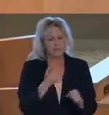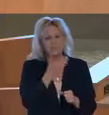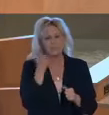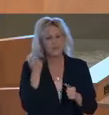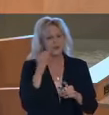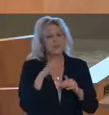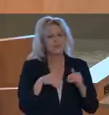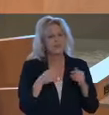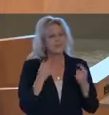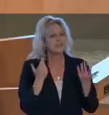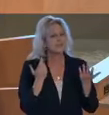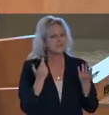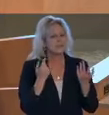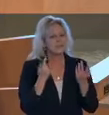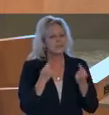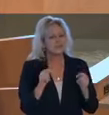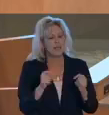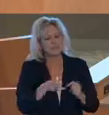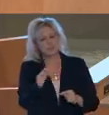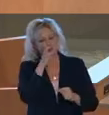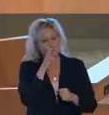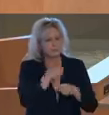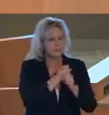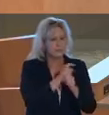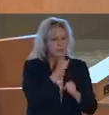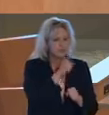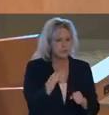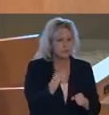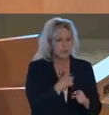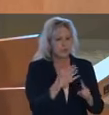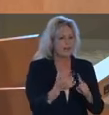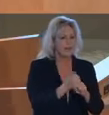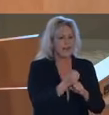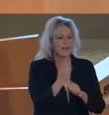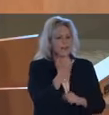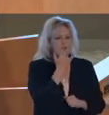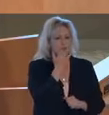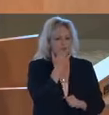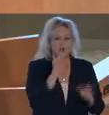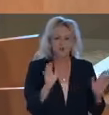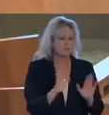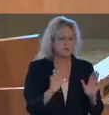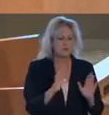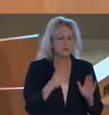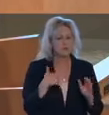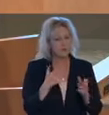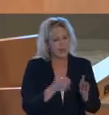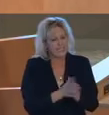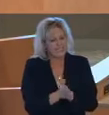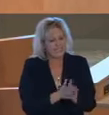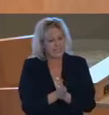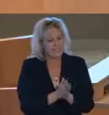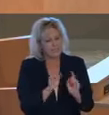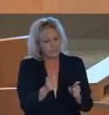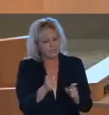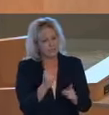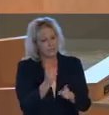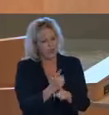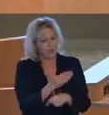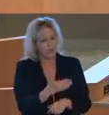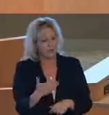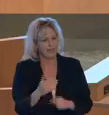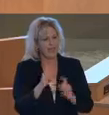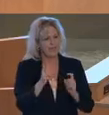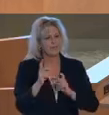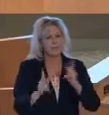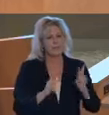go than trying to be the stick and making sure, hey, we caught something wrong with you. No, this is a way to incentivize them to do the right thing, and it gives our